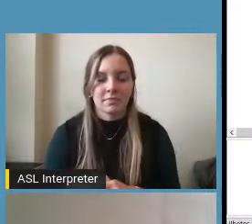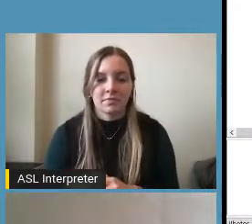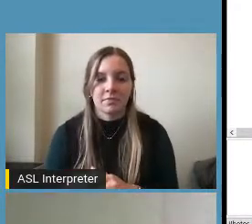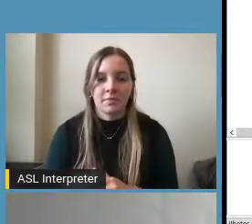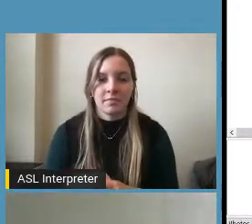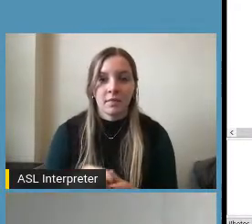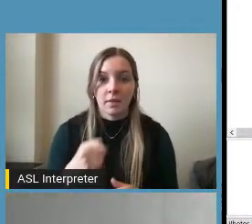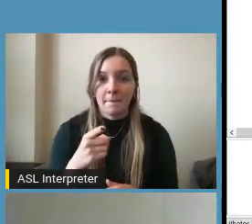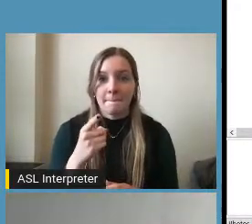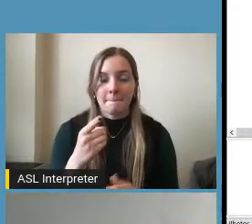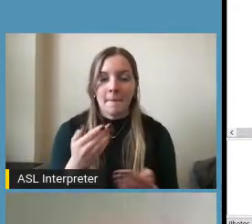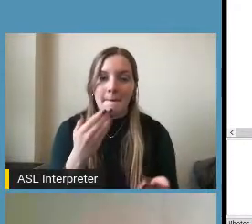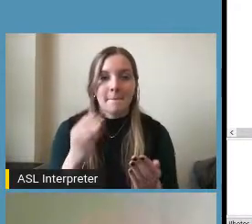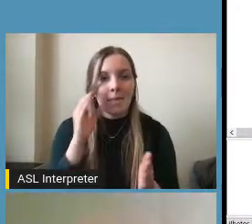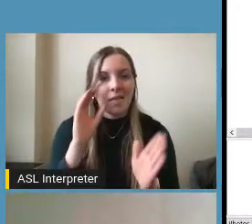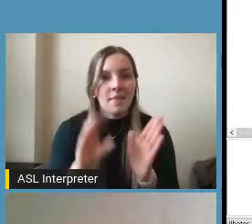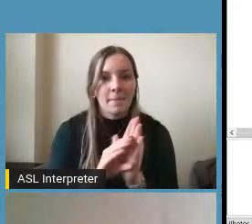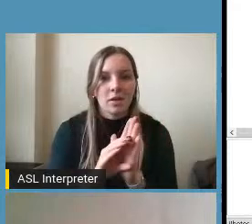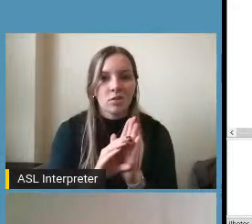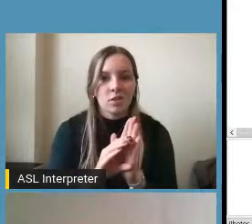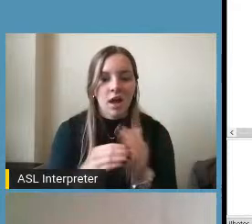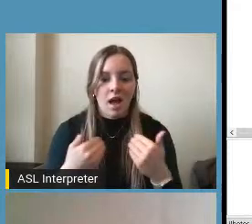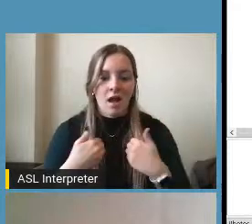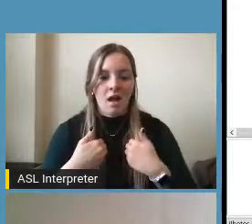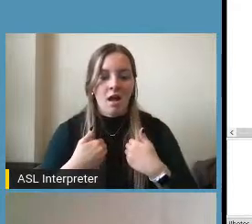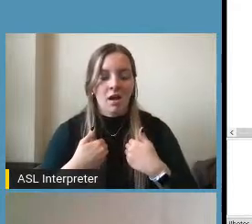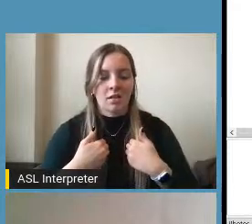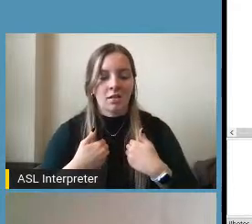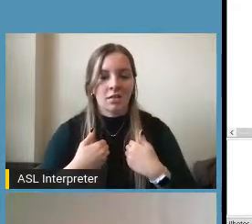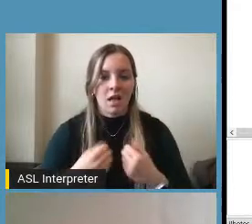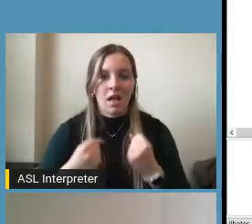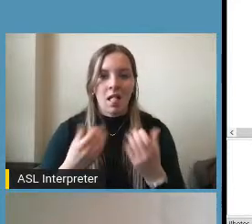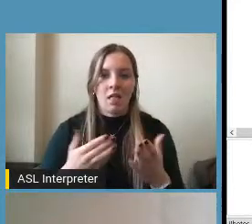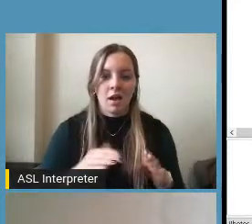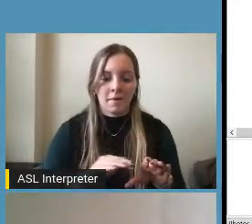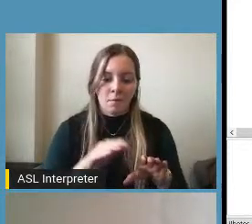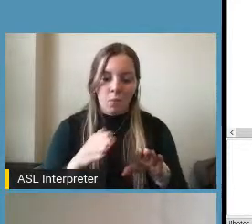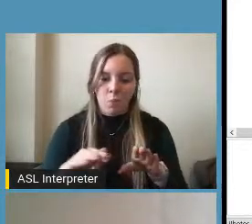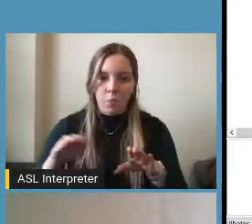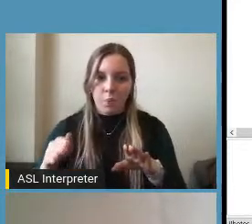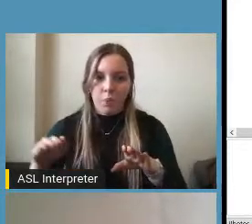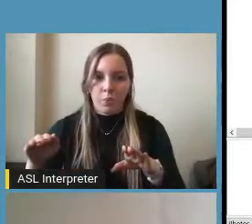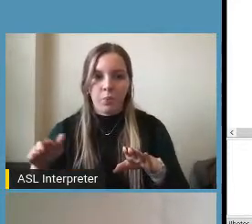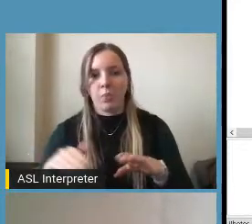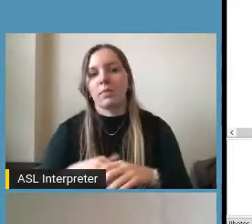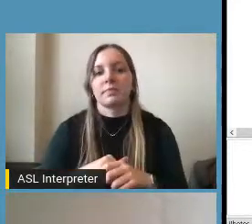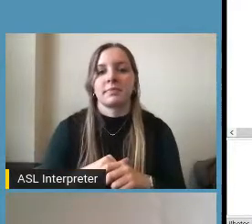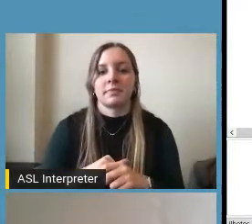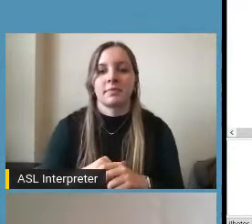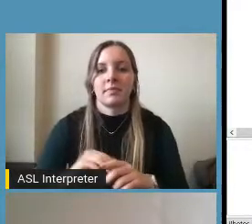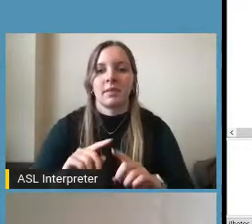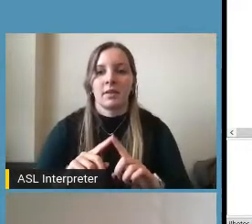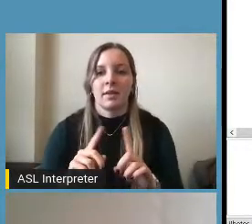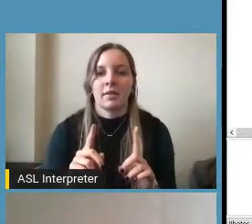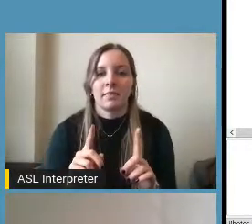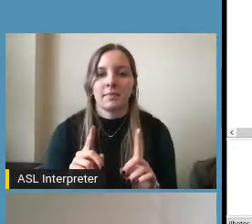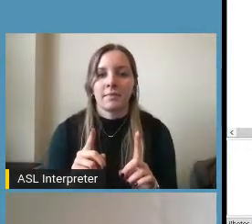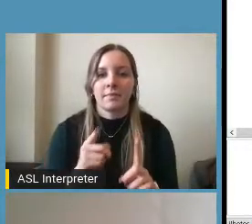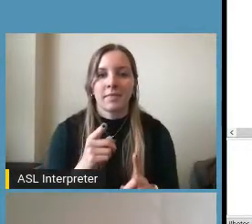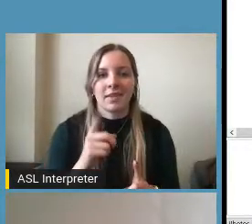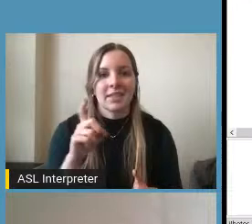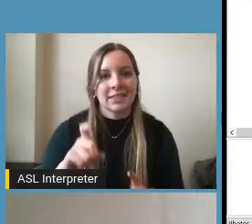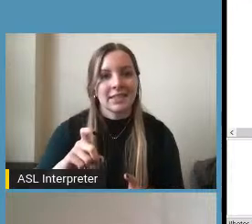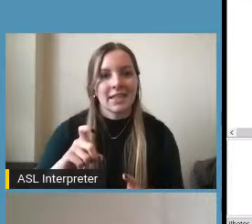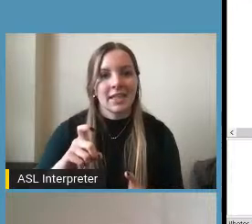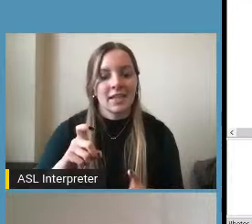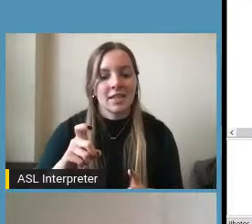the surface, and the points are not in the right place. So understanding both the precision and the resolution of the model, or of the needs